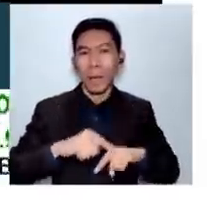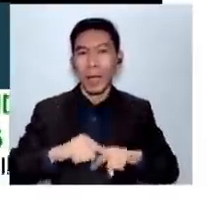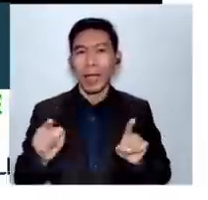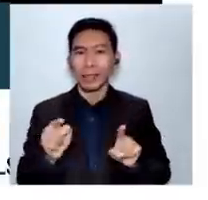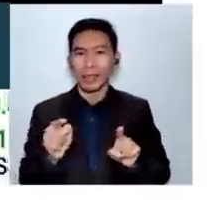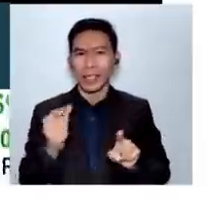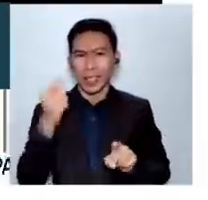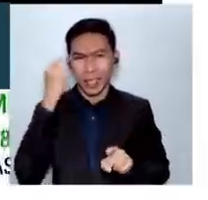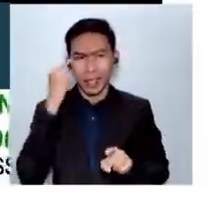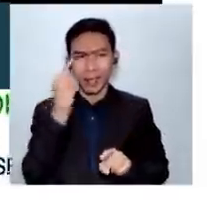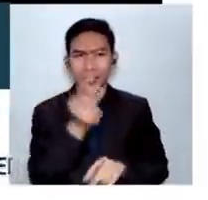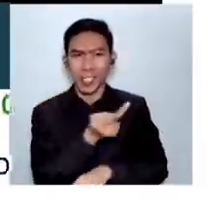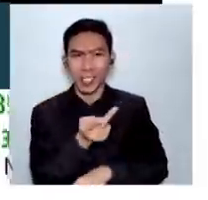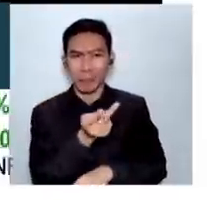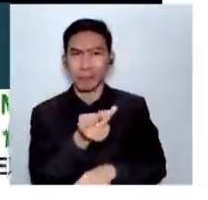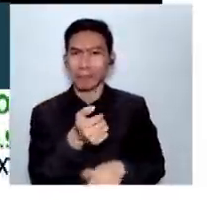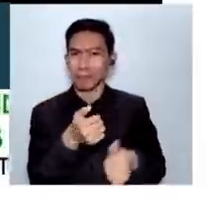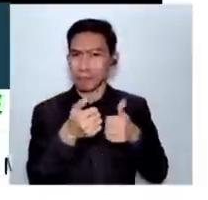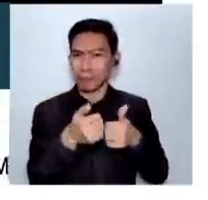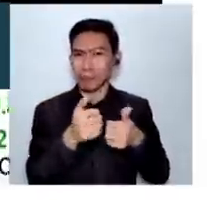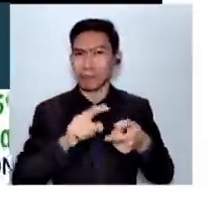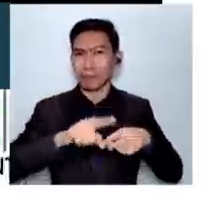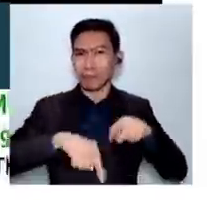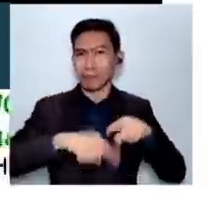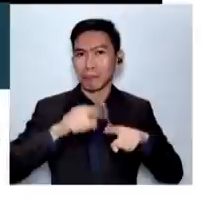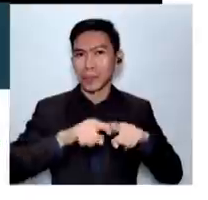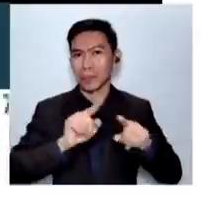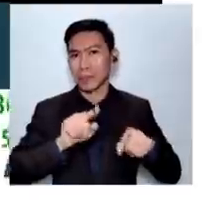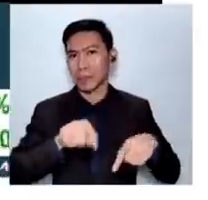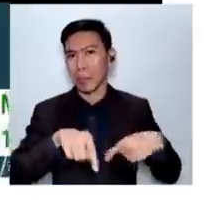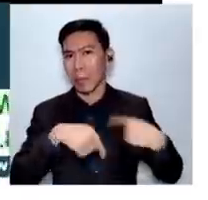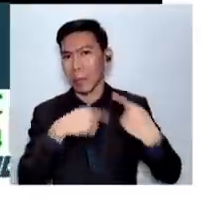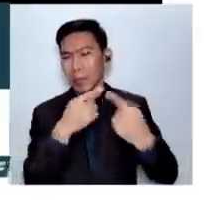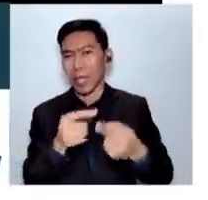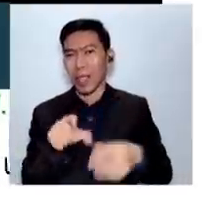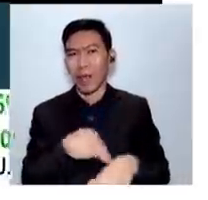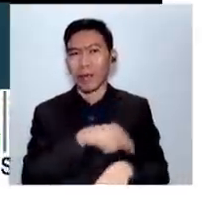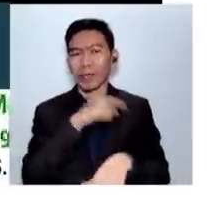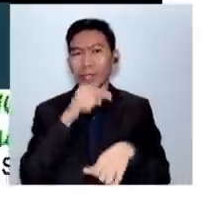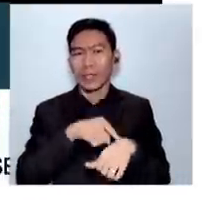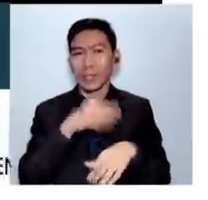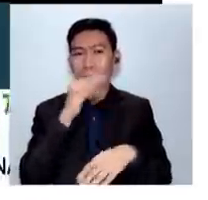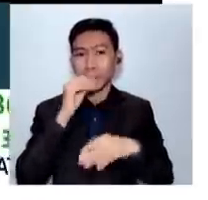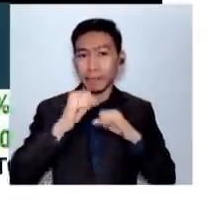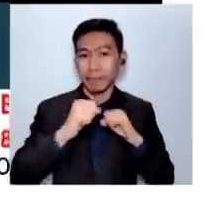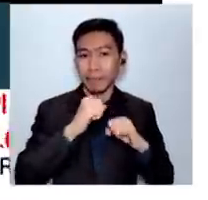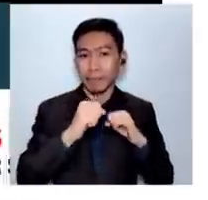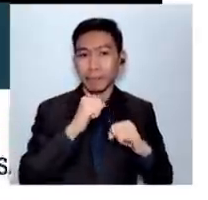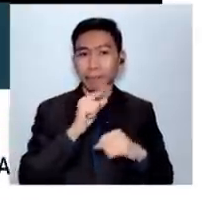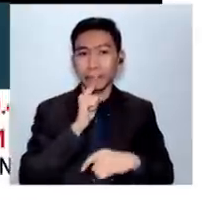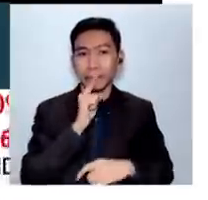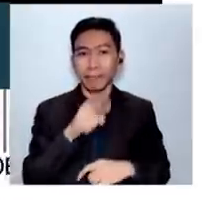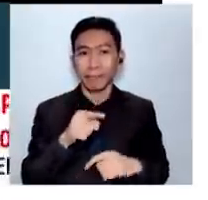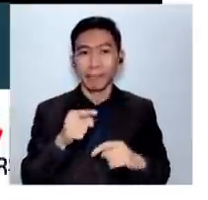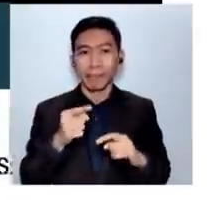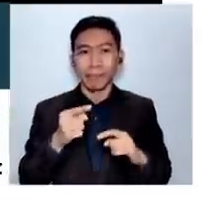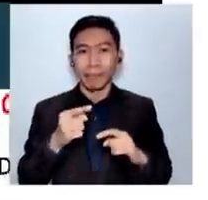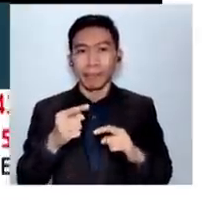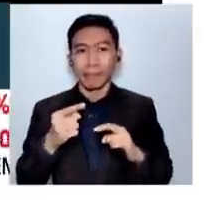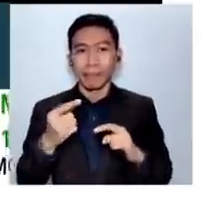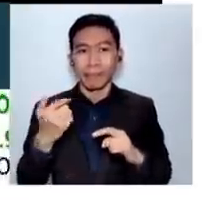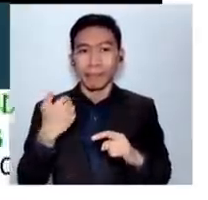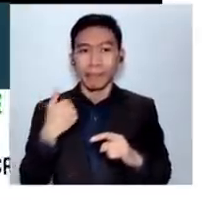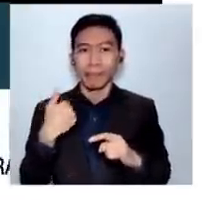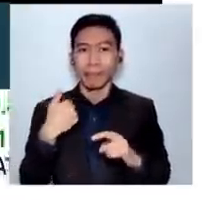think, is there. They have been friends for a long time. Senator Manny Pacquiao was not yet a